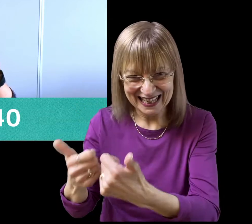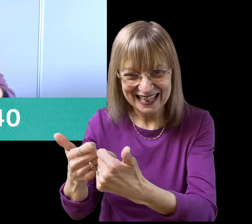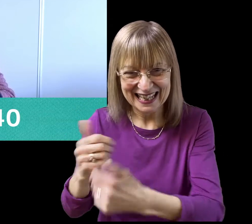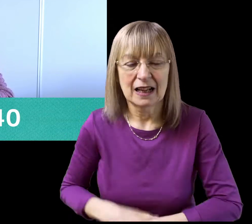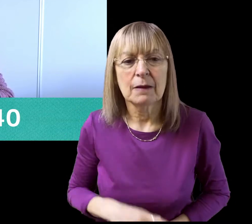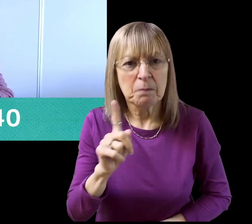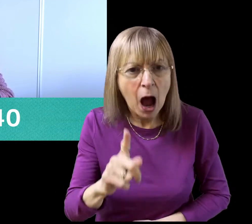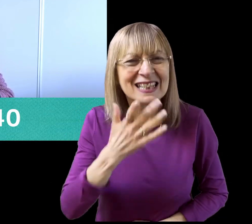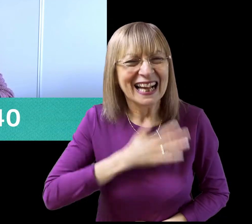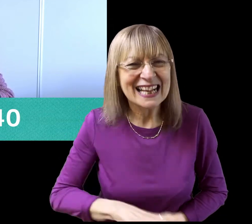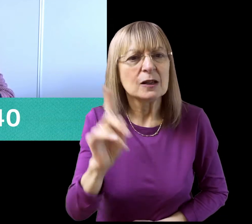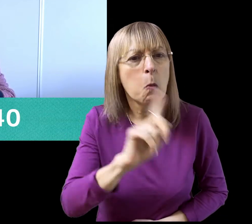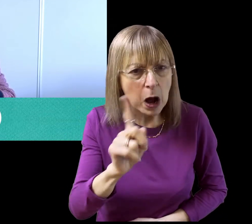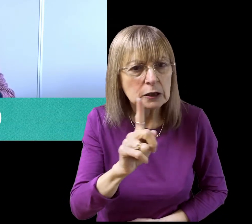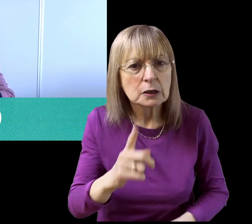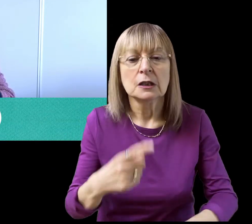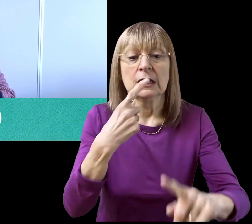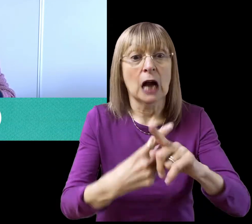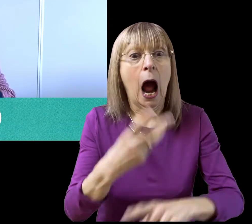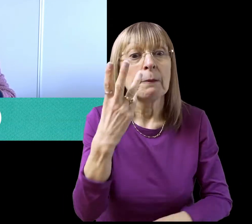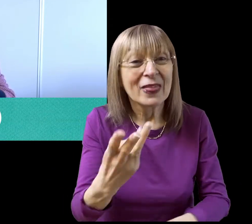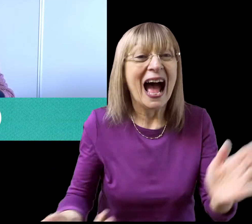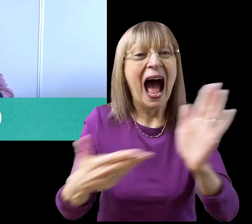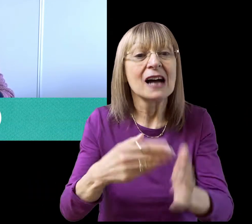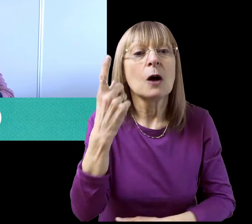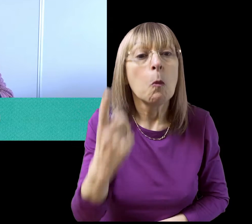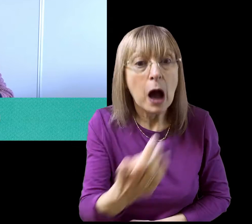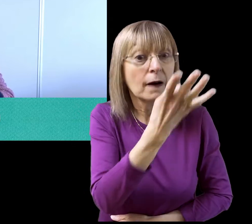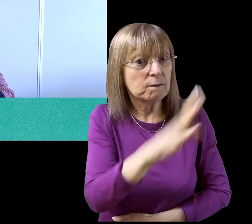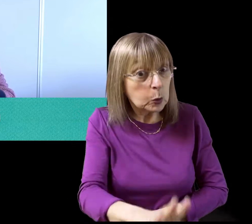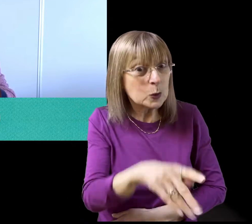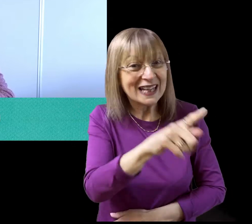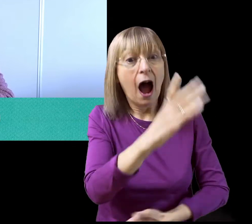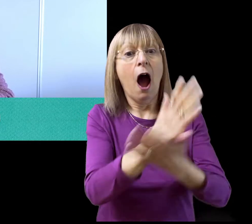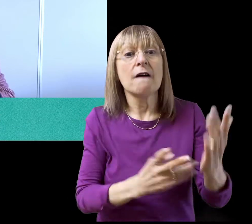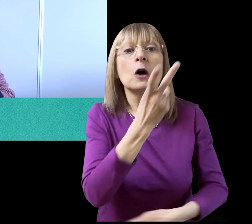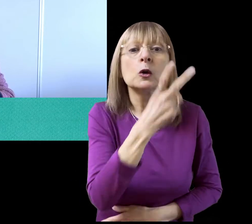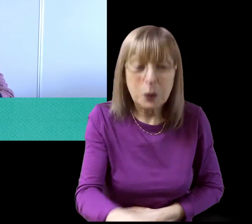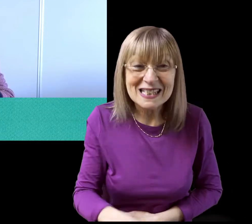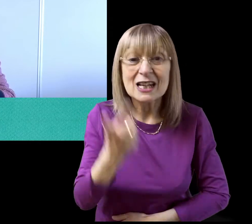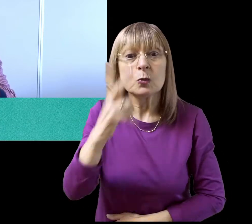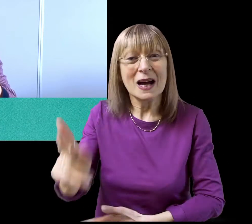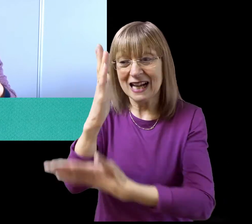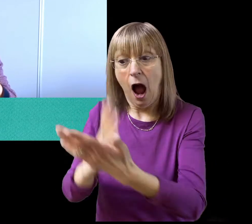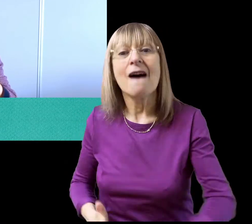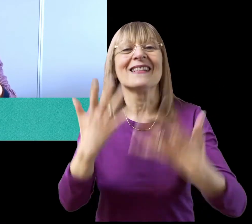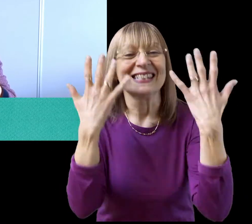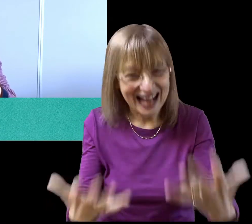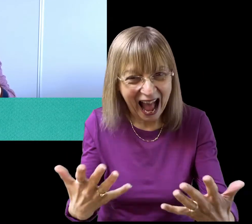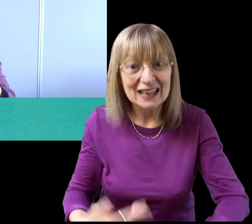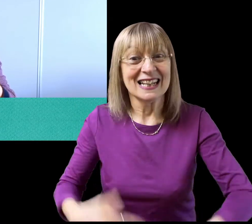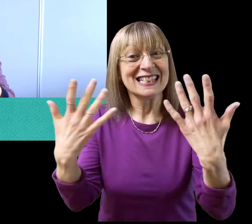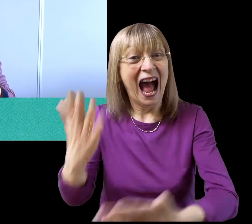is 40. 40 halves to 20, 20 halves to 10, 10 halves to